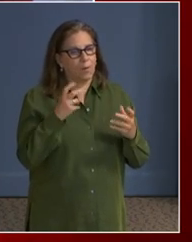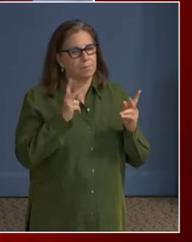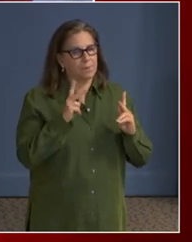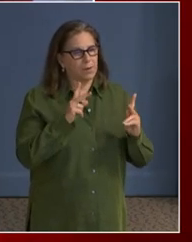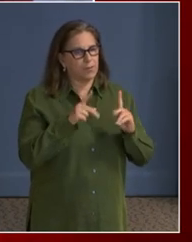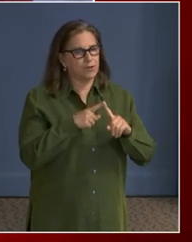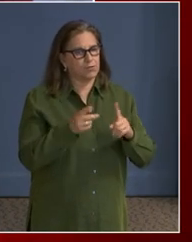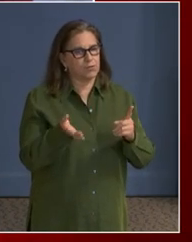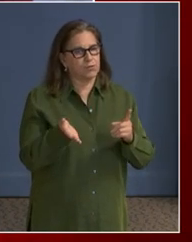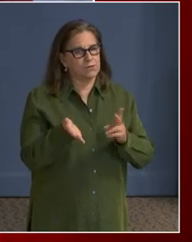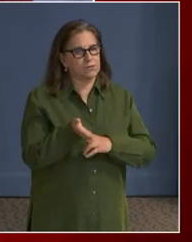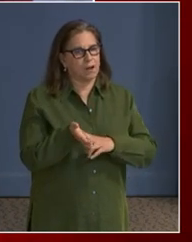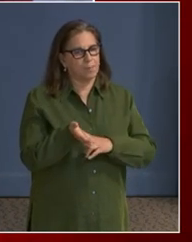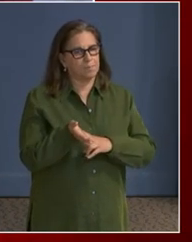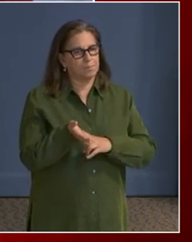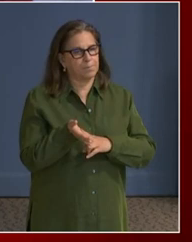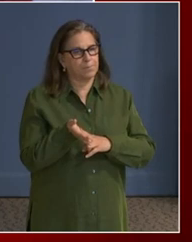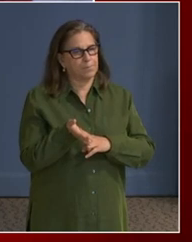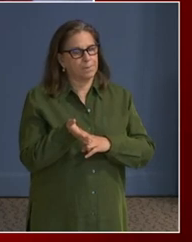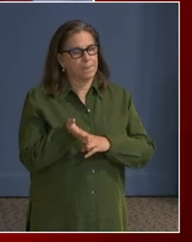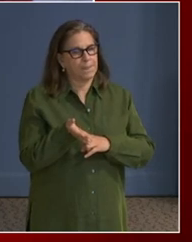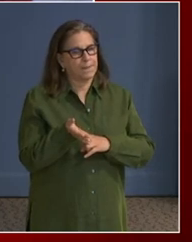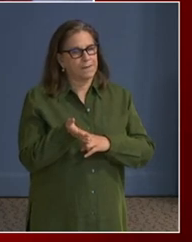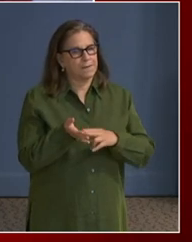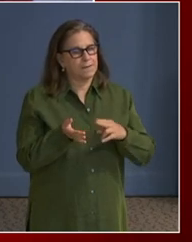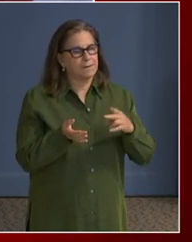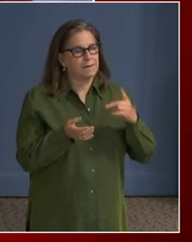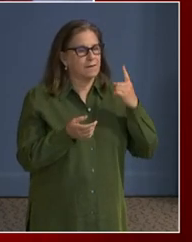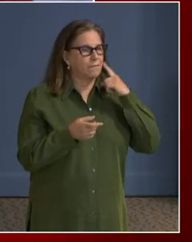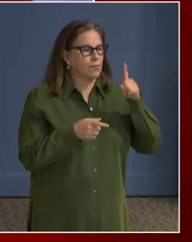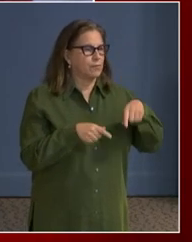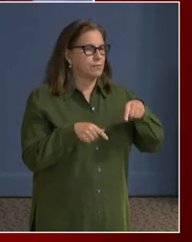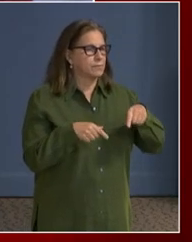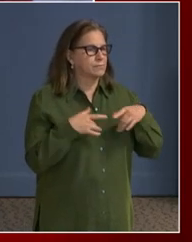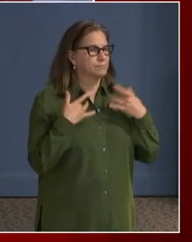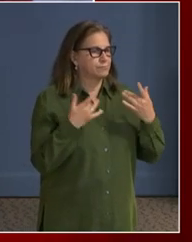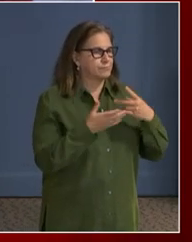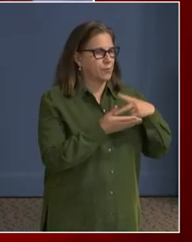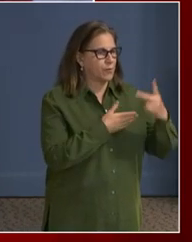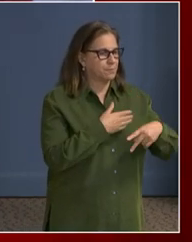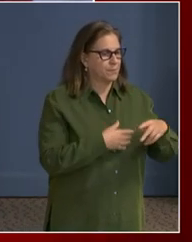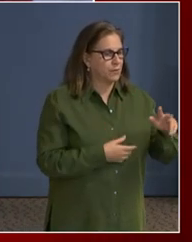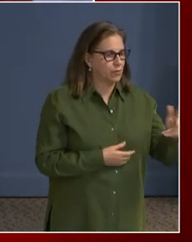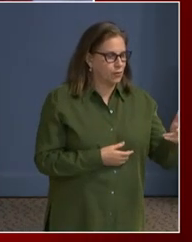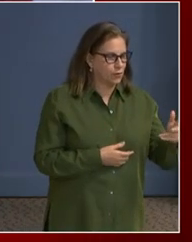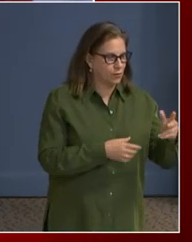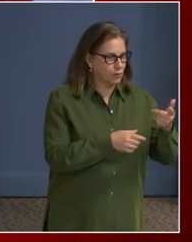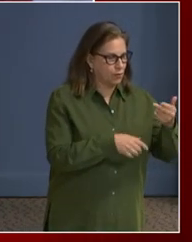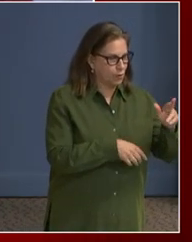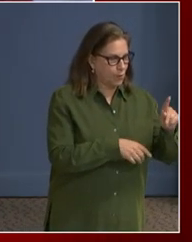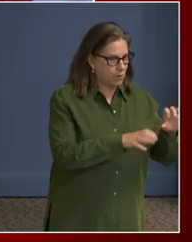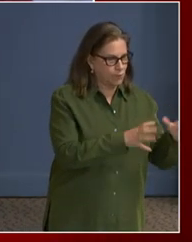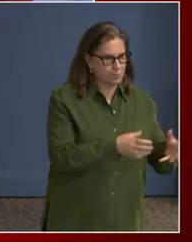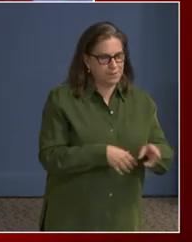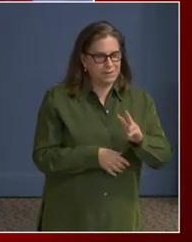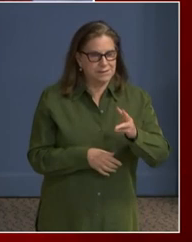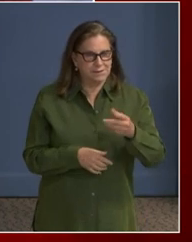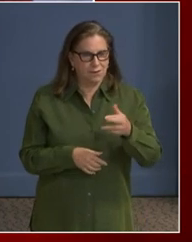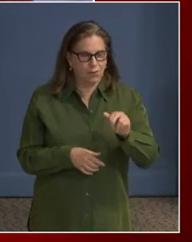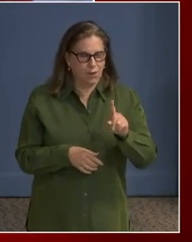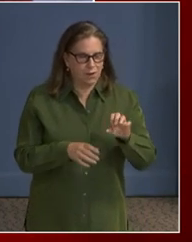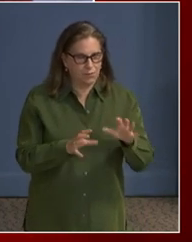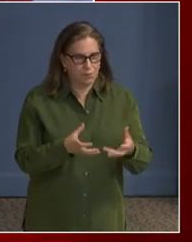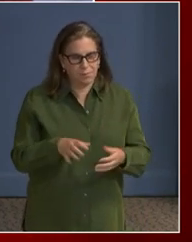for their 3rd, 6th, and 9th graders if they want them to participate in the 2-week bridge program that starts on August